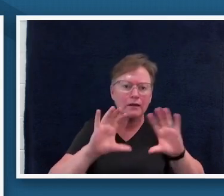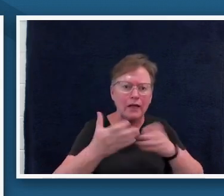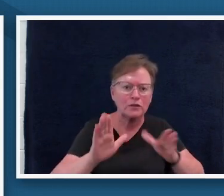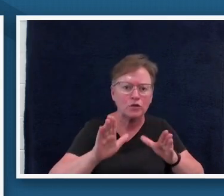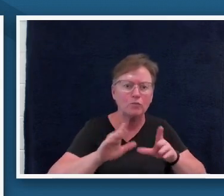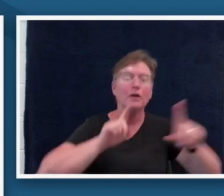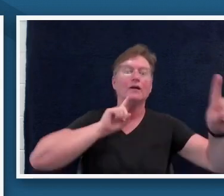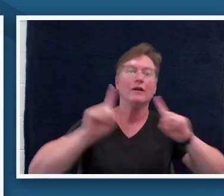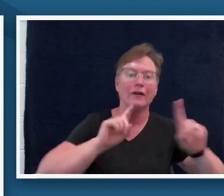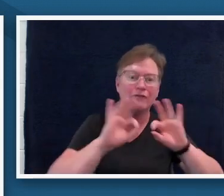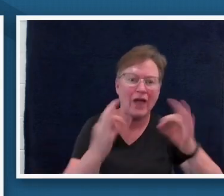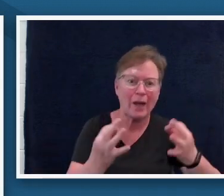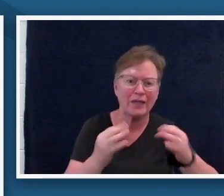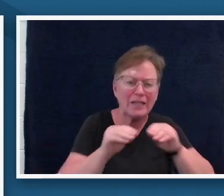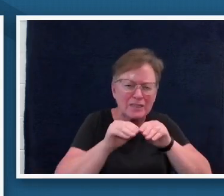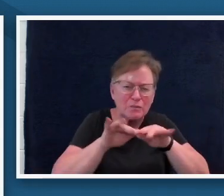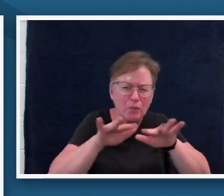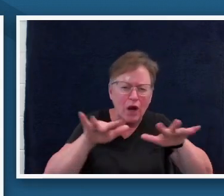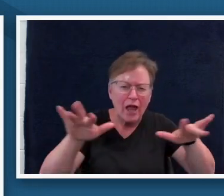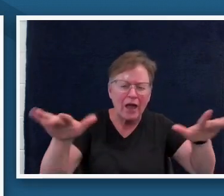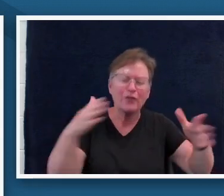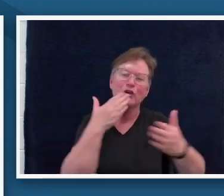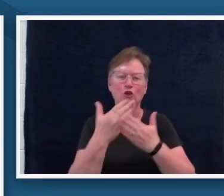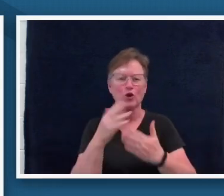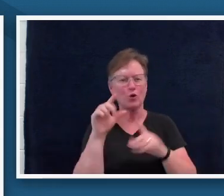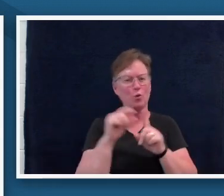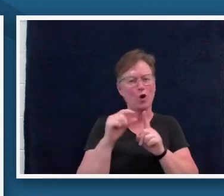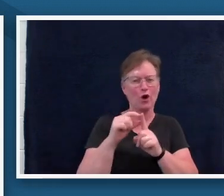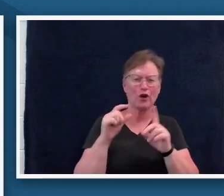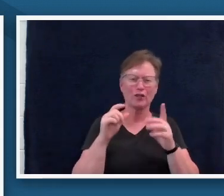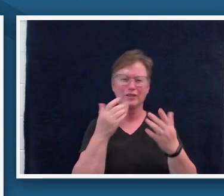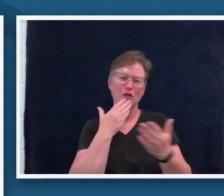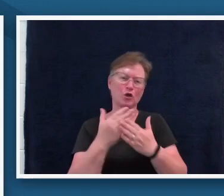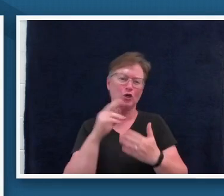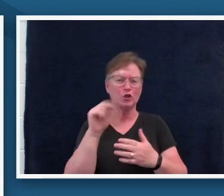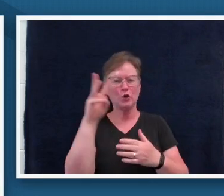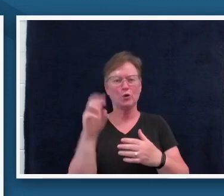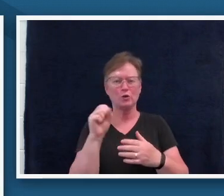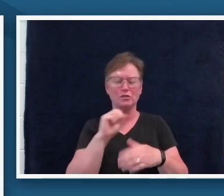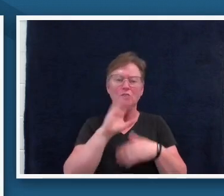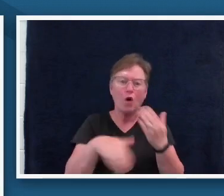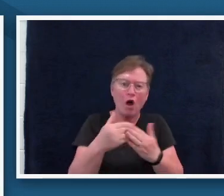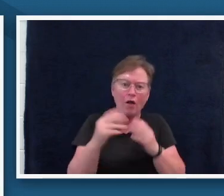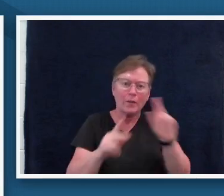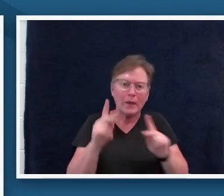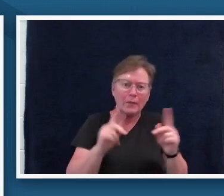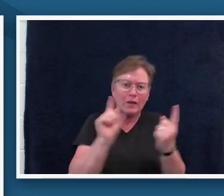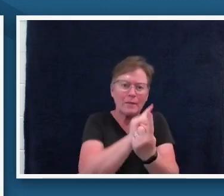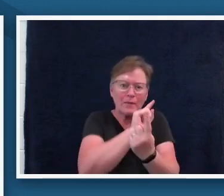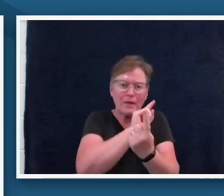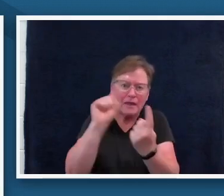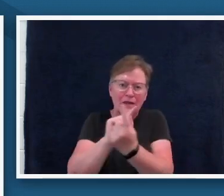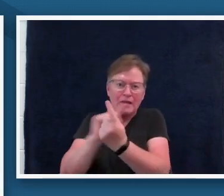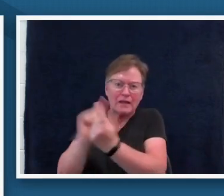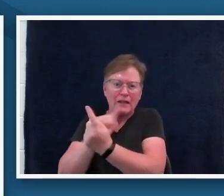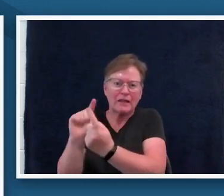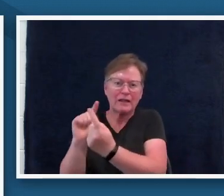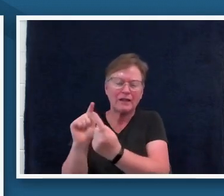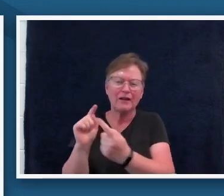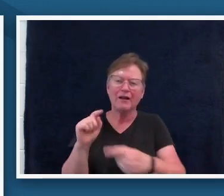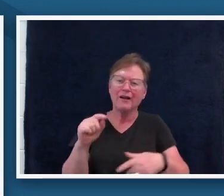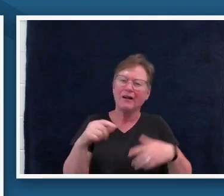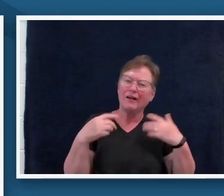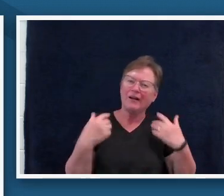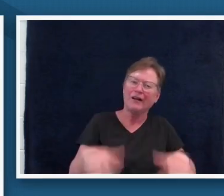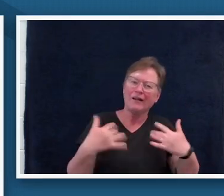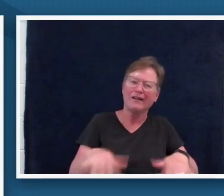They're spreading that good news to all the people that they're encountering. And funny is, John, it's funny